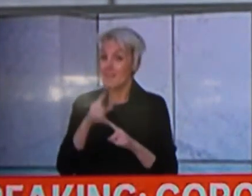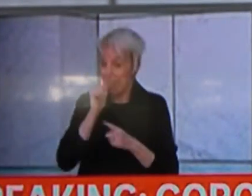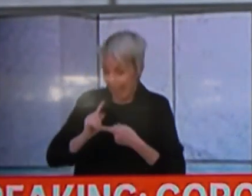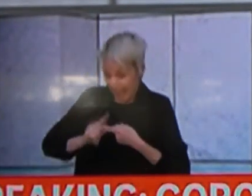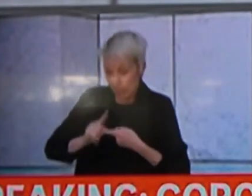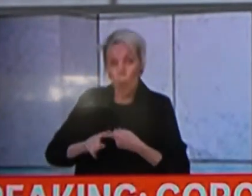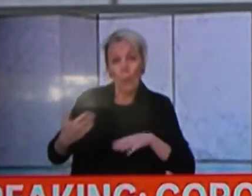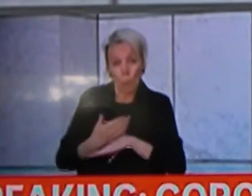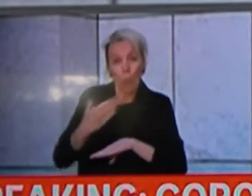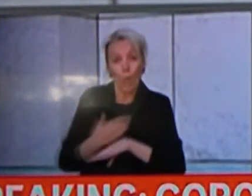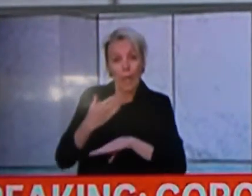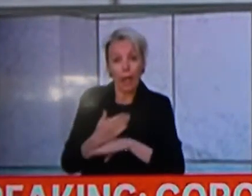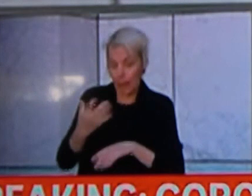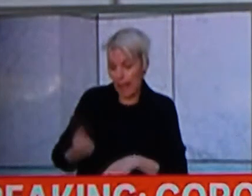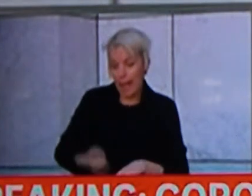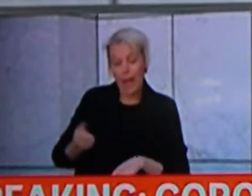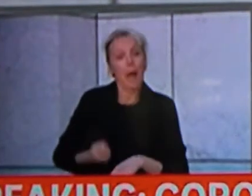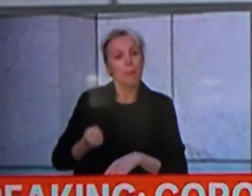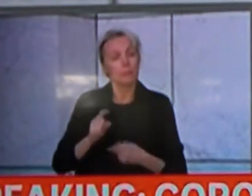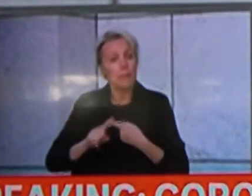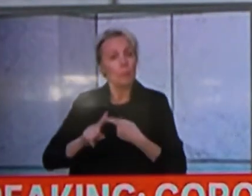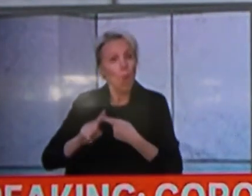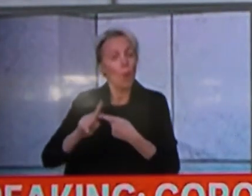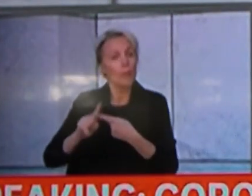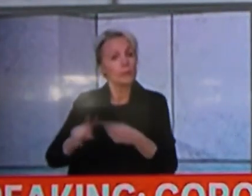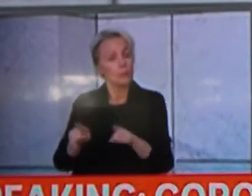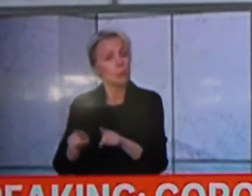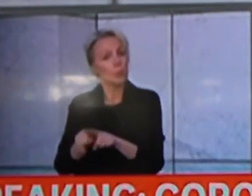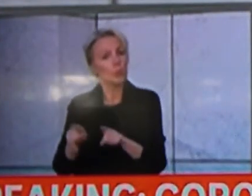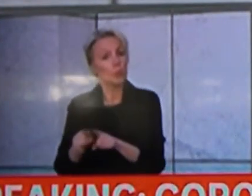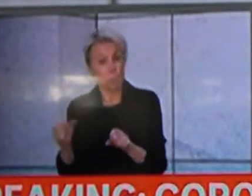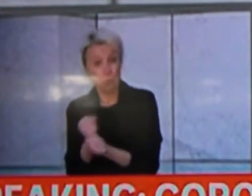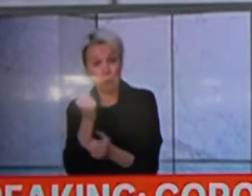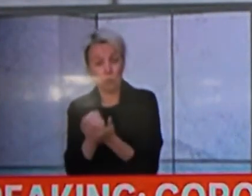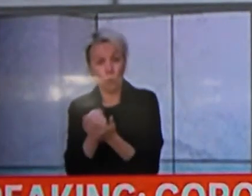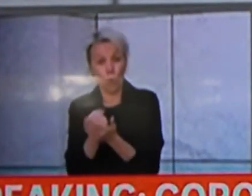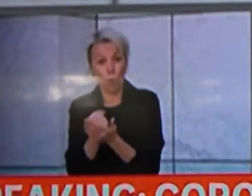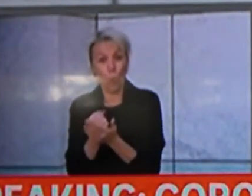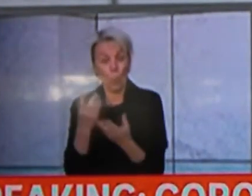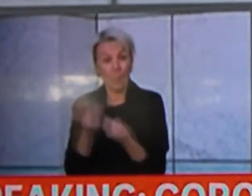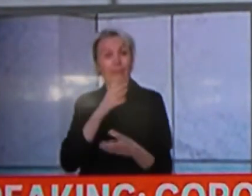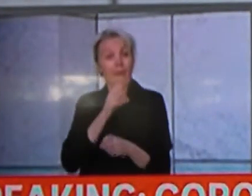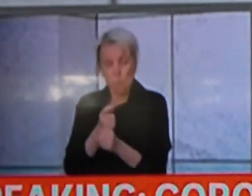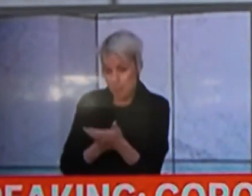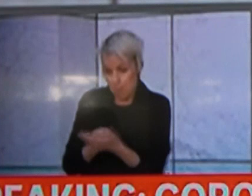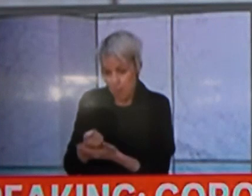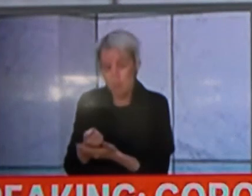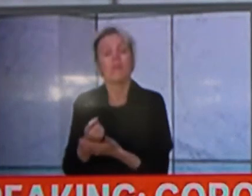their business, to keep earning income around the income test, and to ensure that they can also access the job seeker